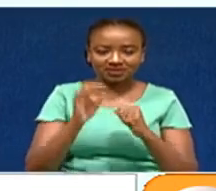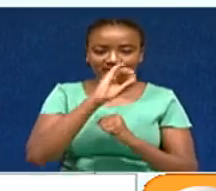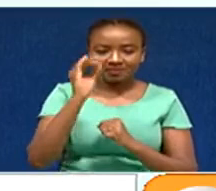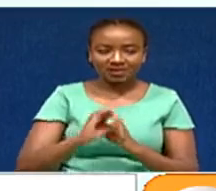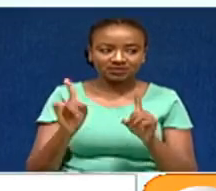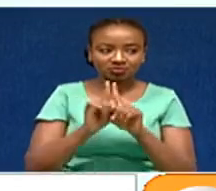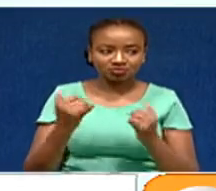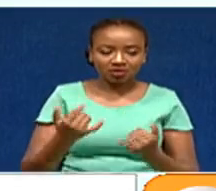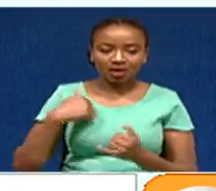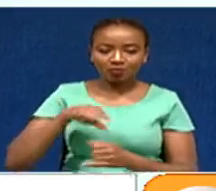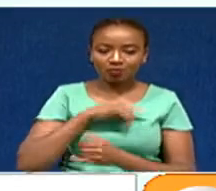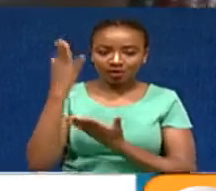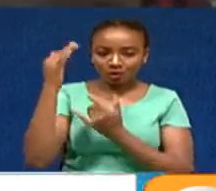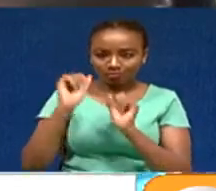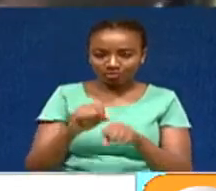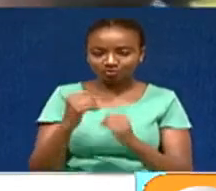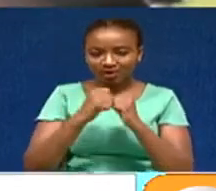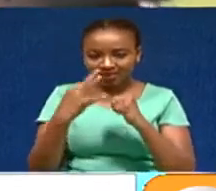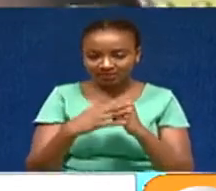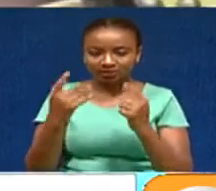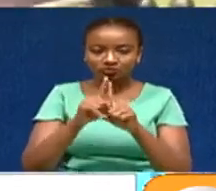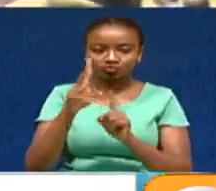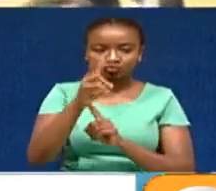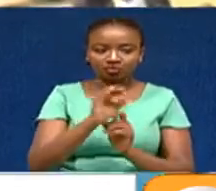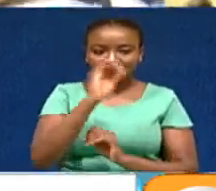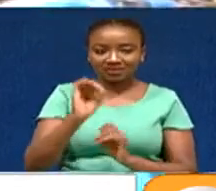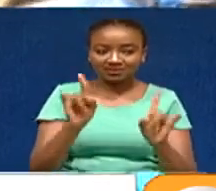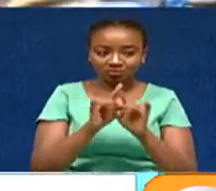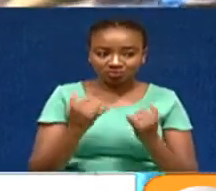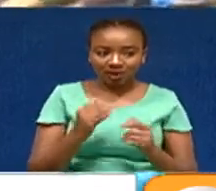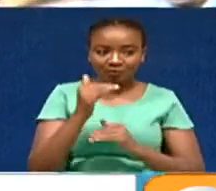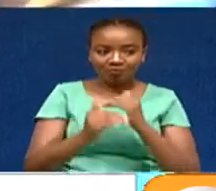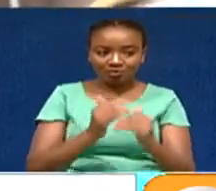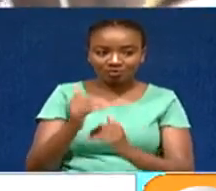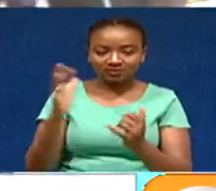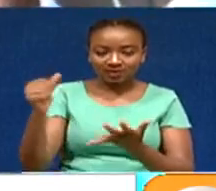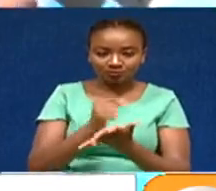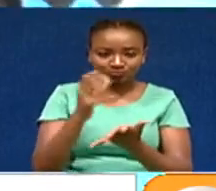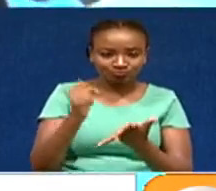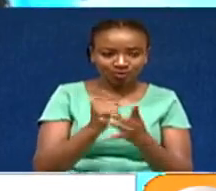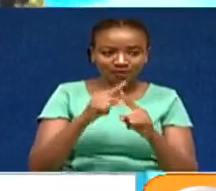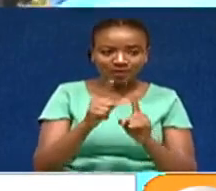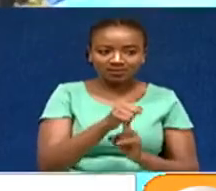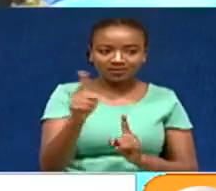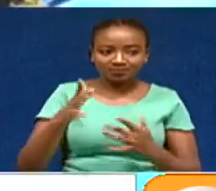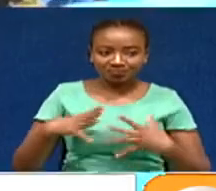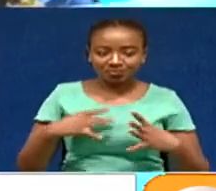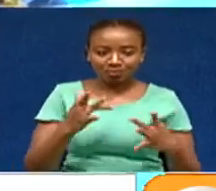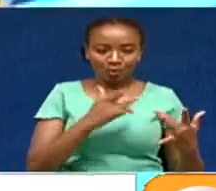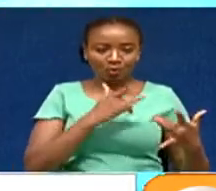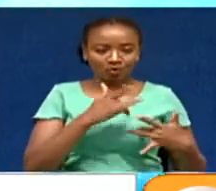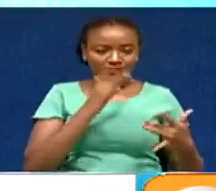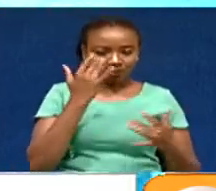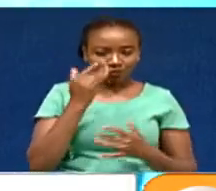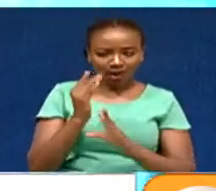are hoping to reach 18 to 20%. And as the recruitment continues, of concern, however, for the military is the alarming number of